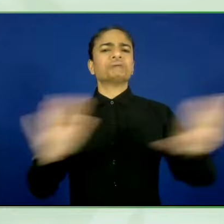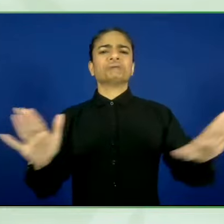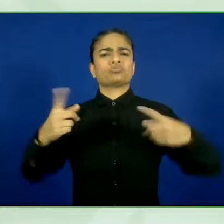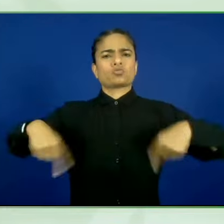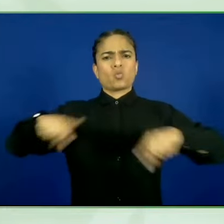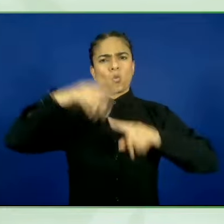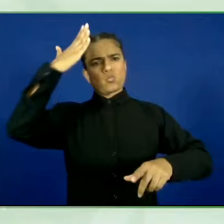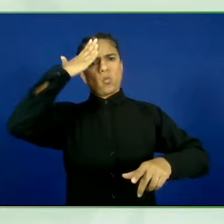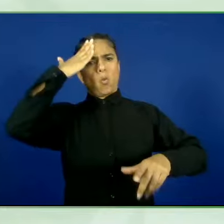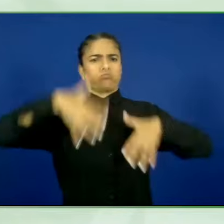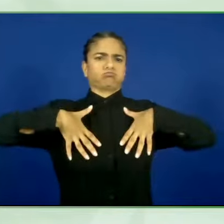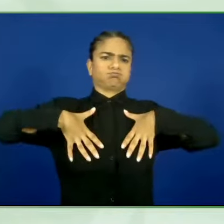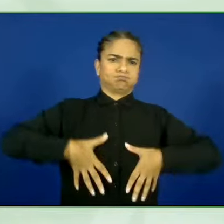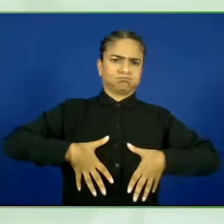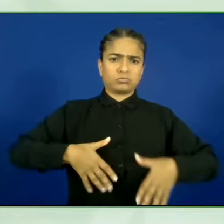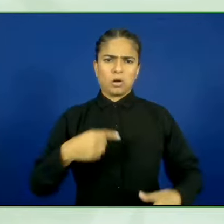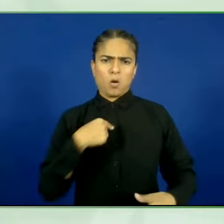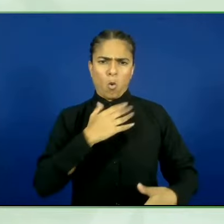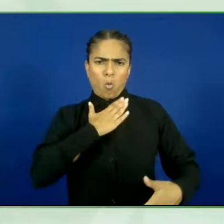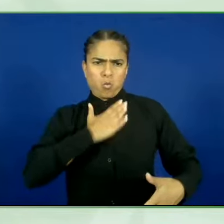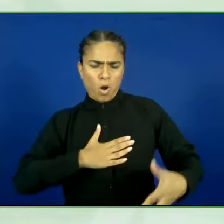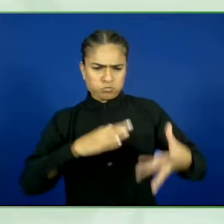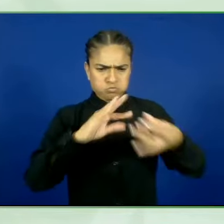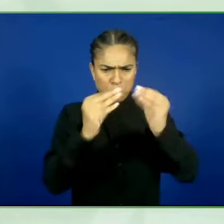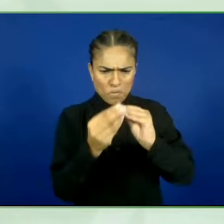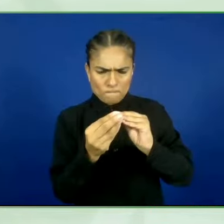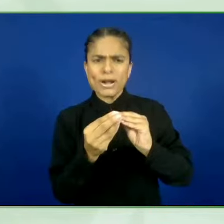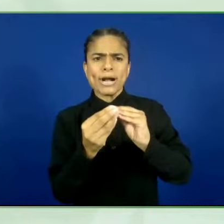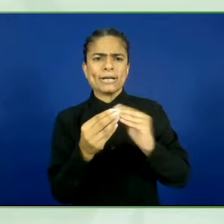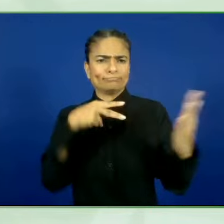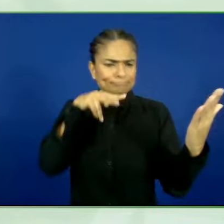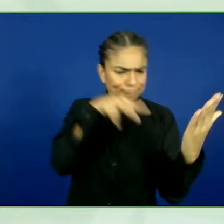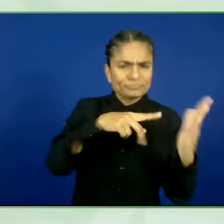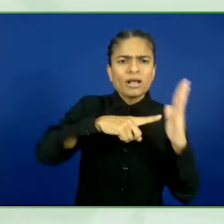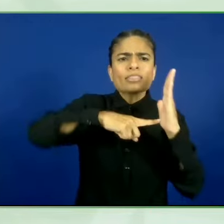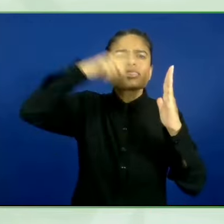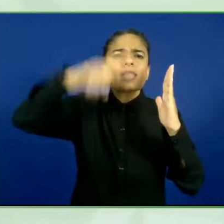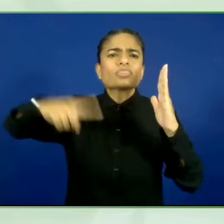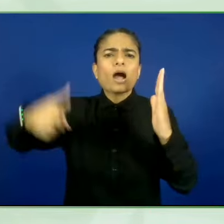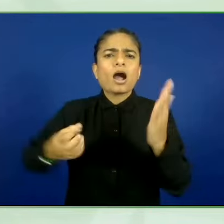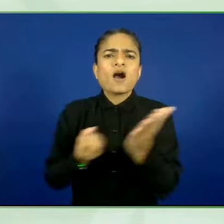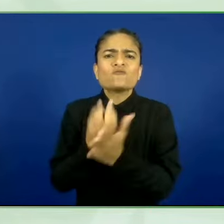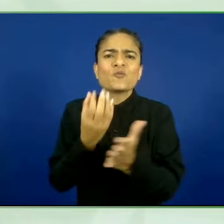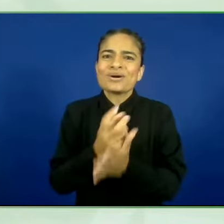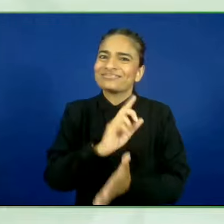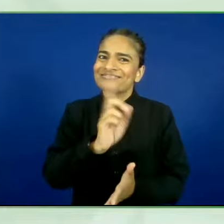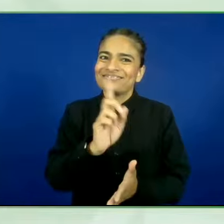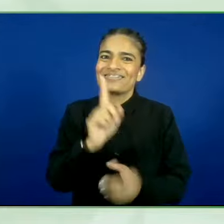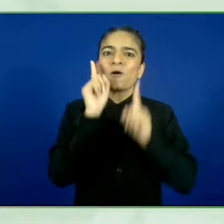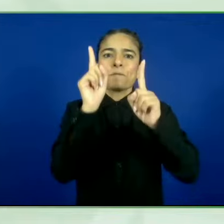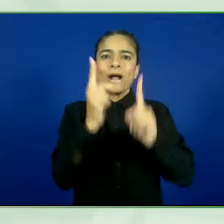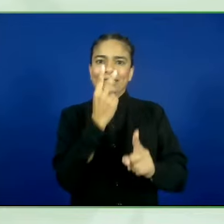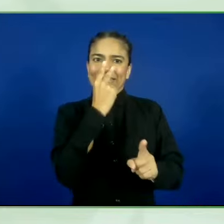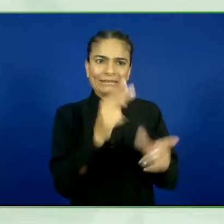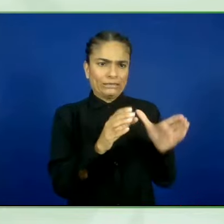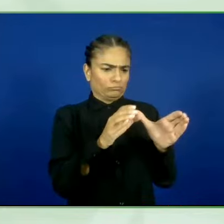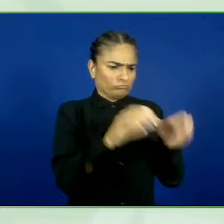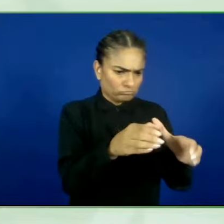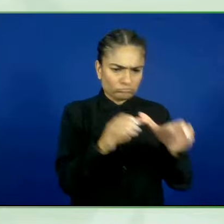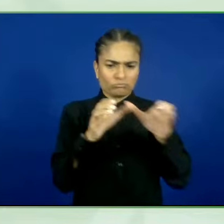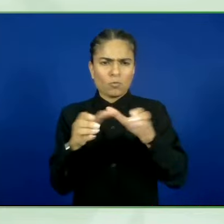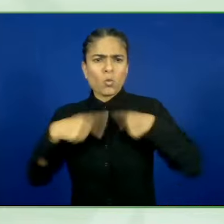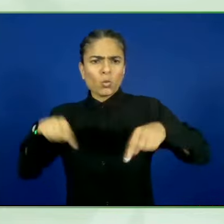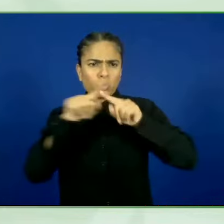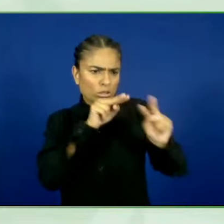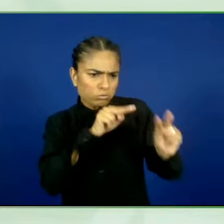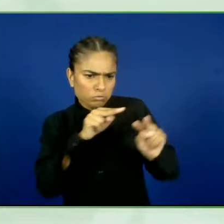data collection. But this is case management, and it requires continuous follow-up, monitoring, so that we're able to track the changes that are happening.